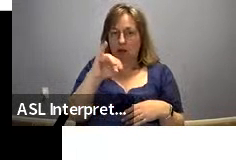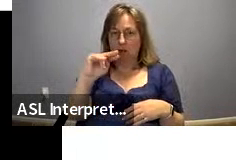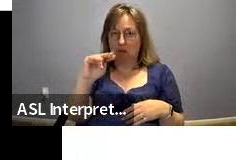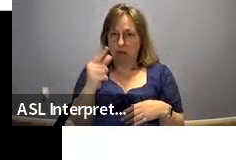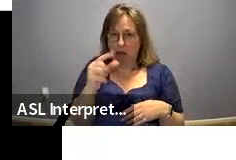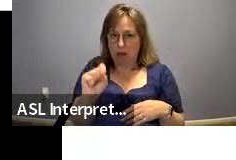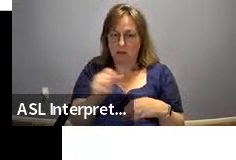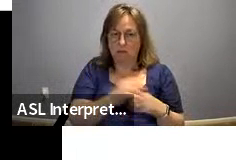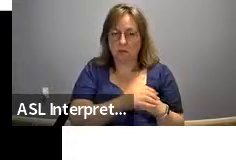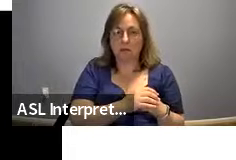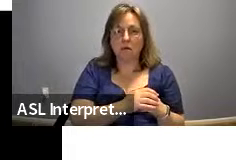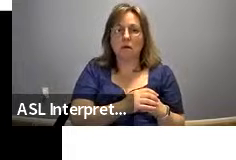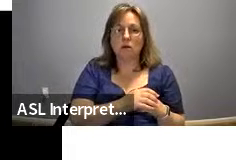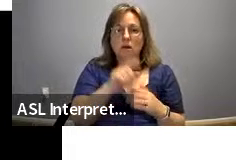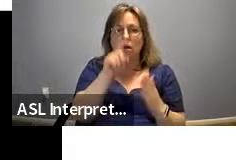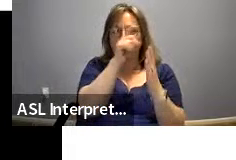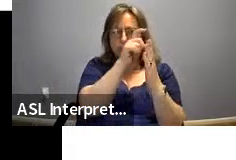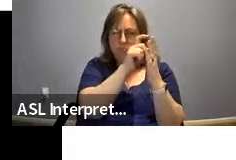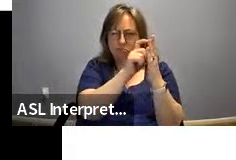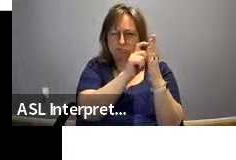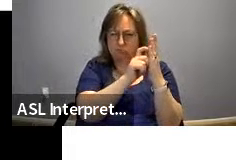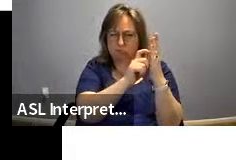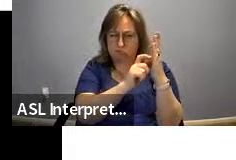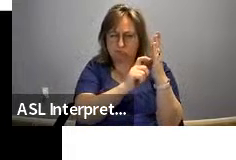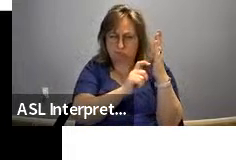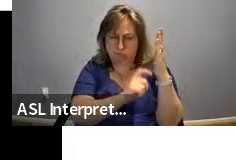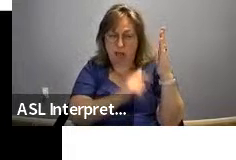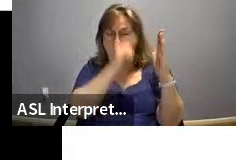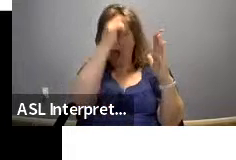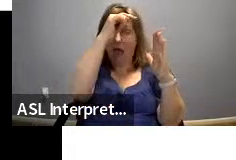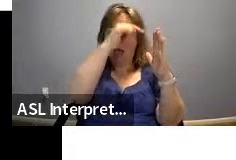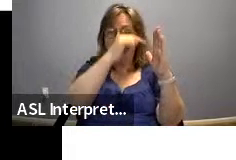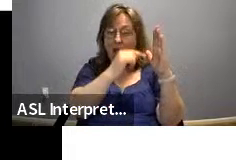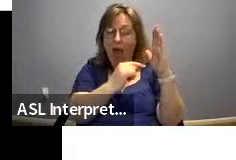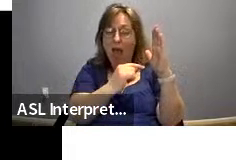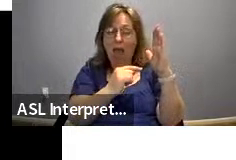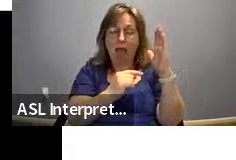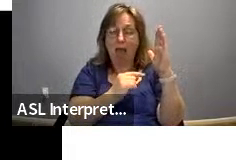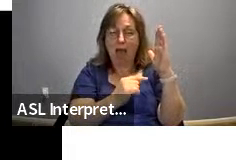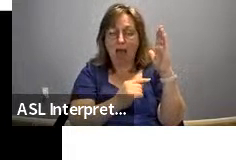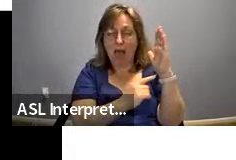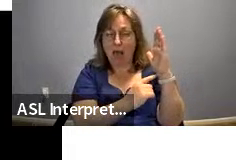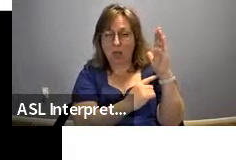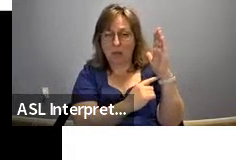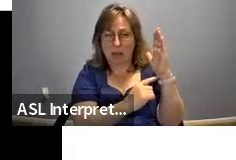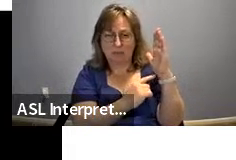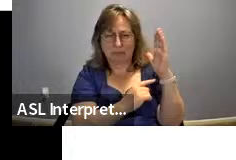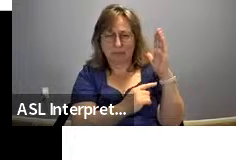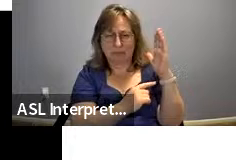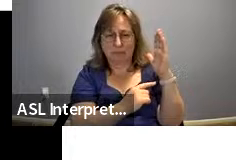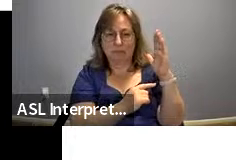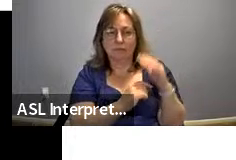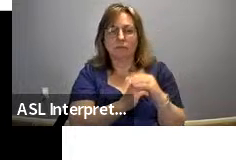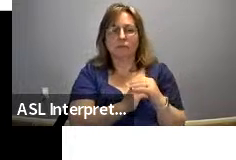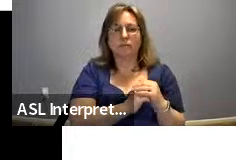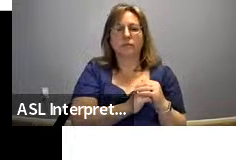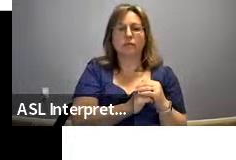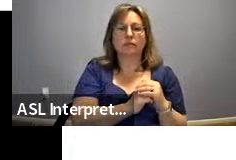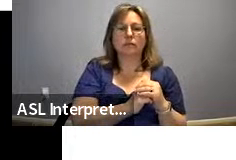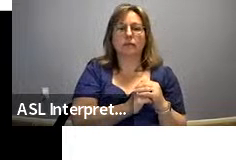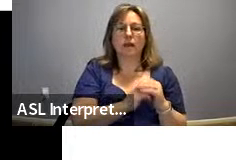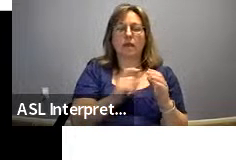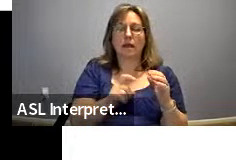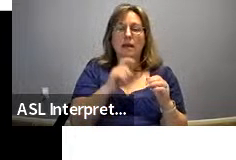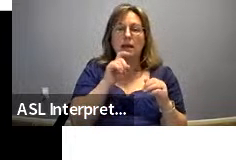You'll need to scroll to the very bottom of the page, all the way down, and then tap